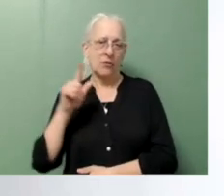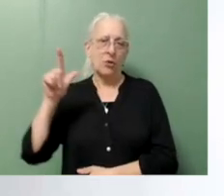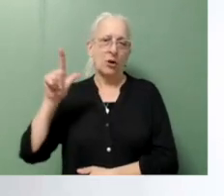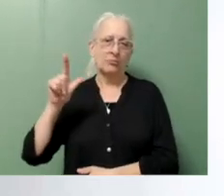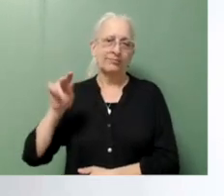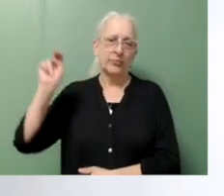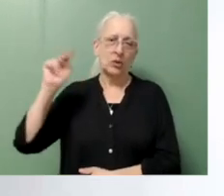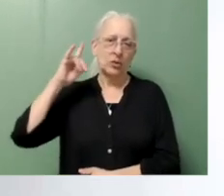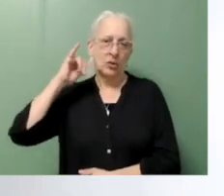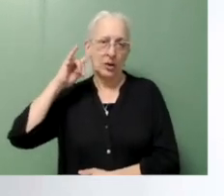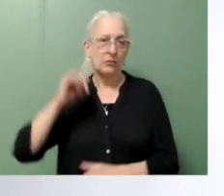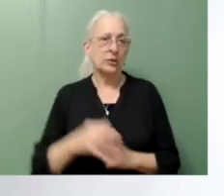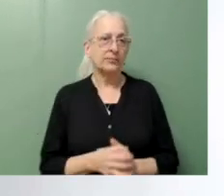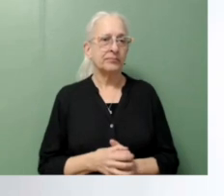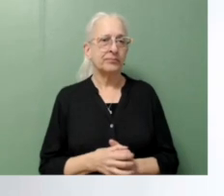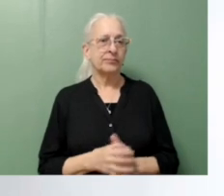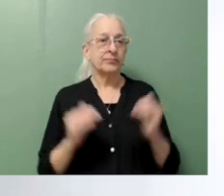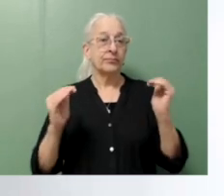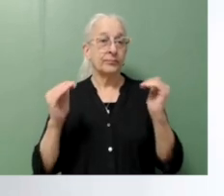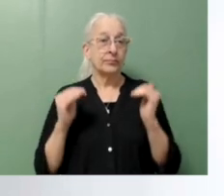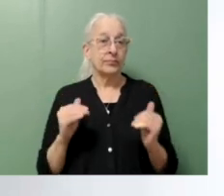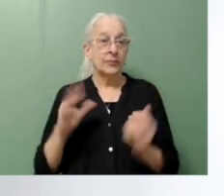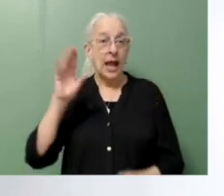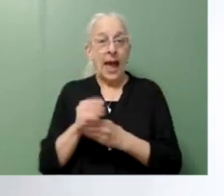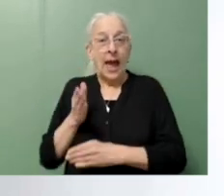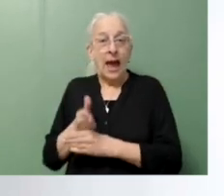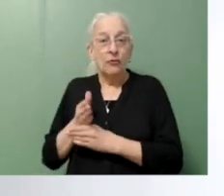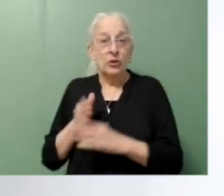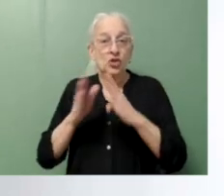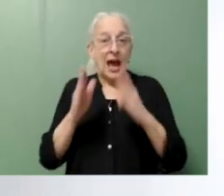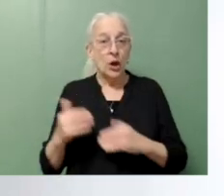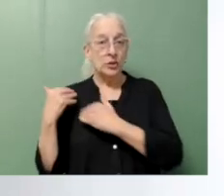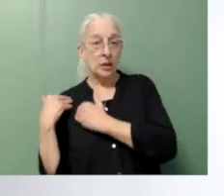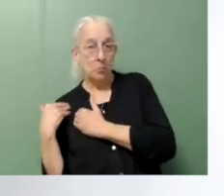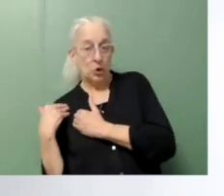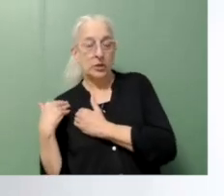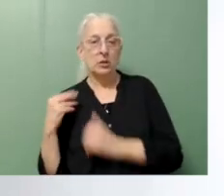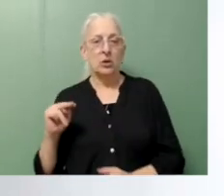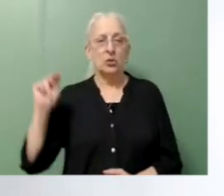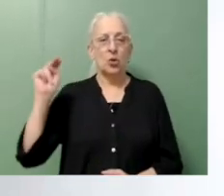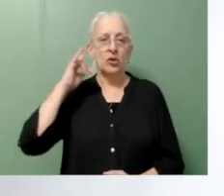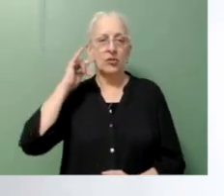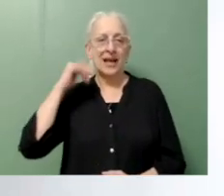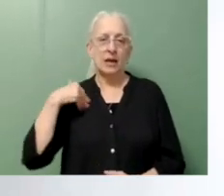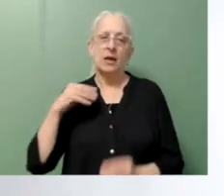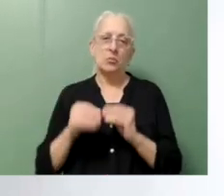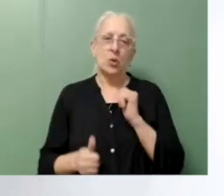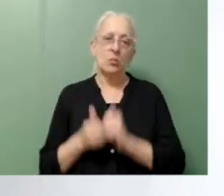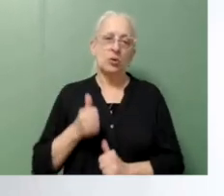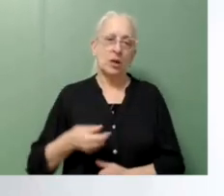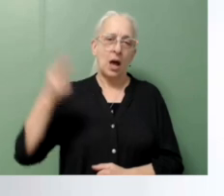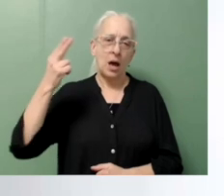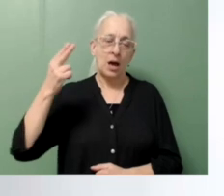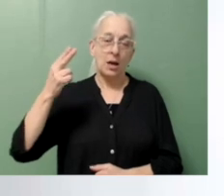California. As for average housing burden, Northern California had the highest housing burden with a score